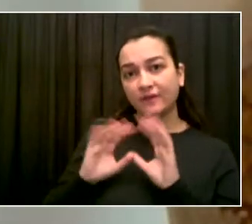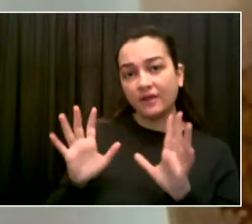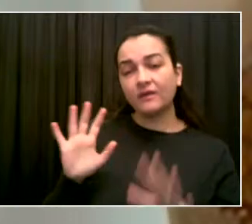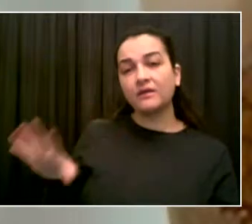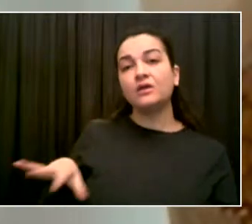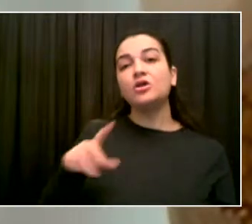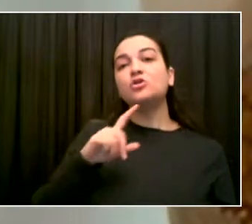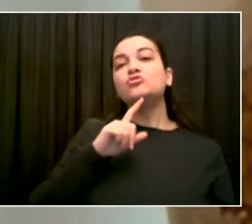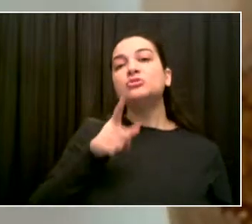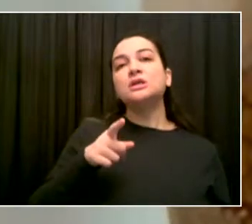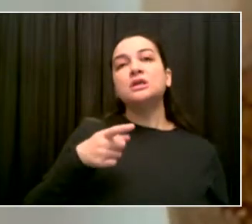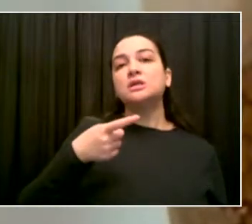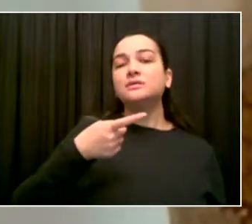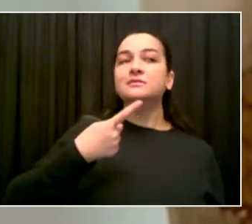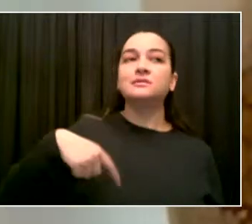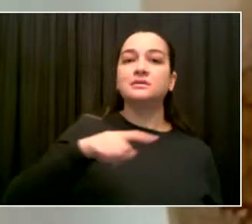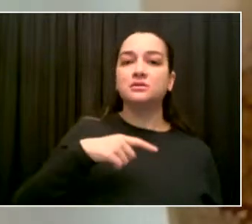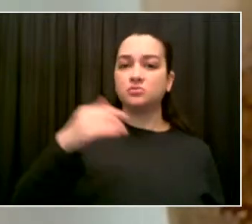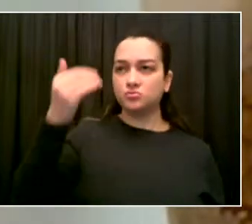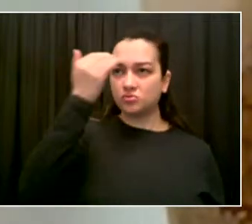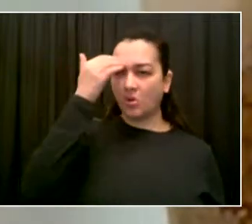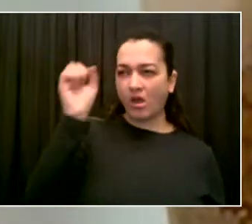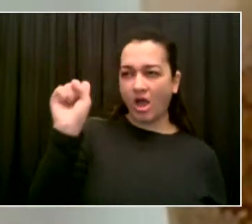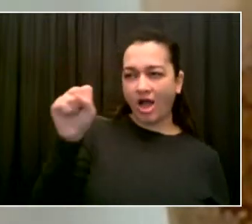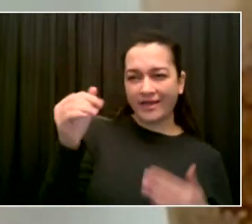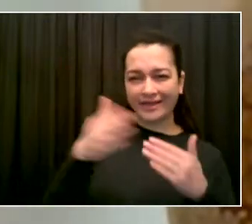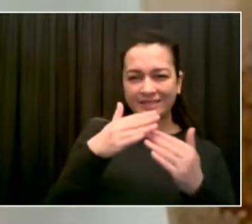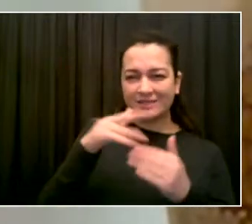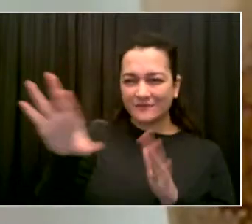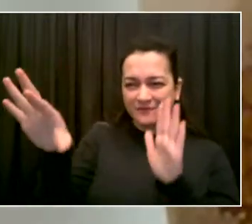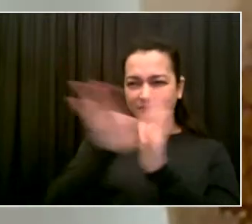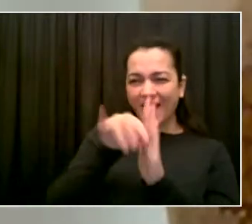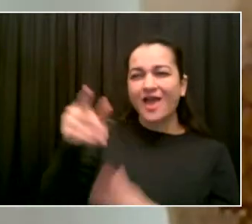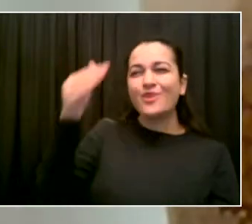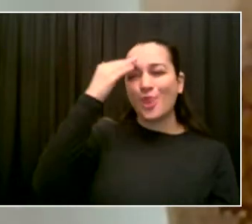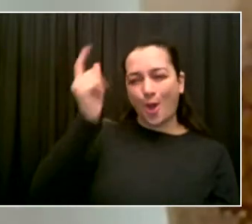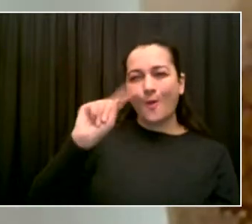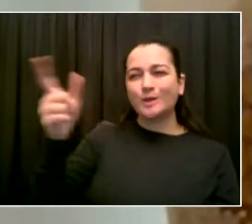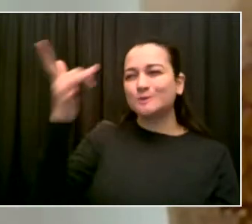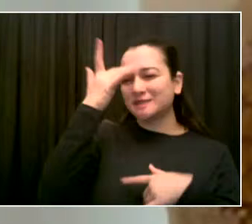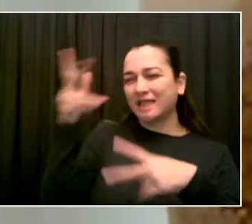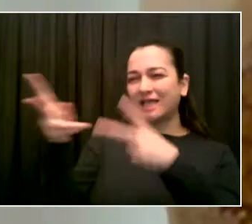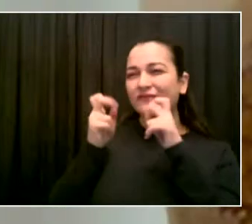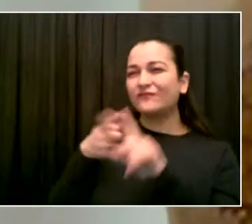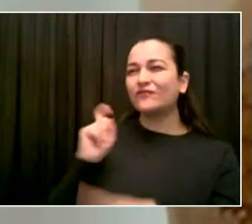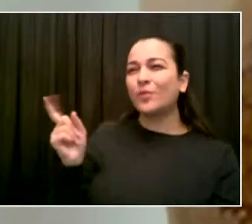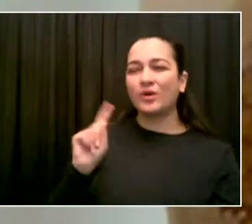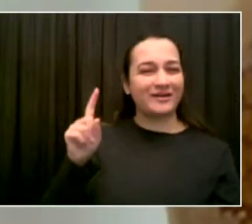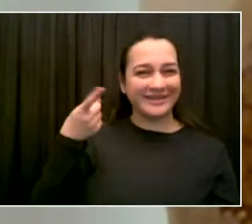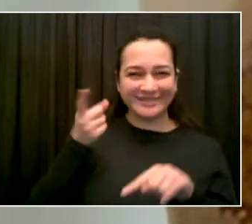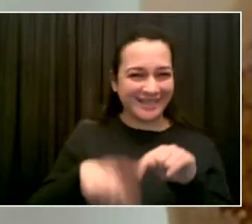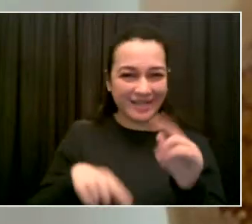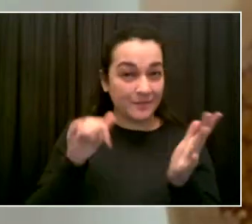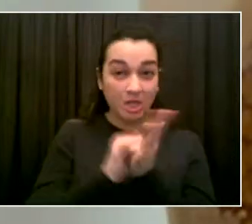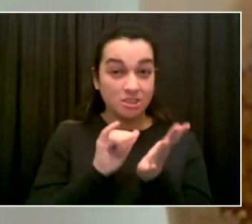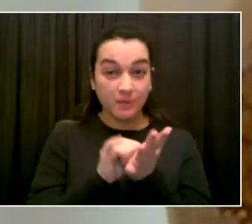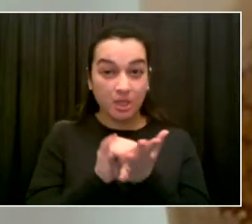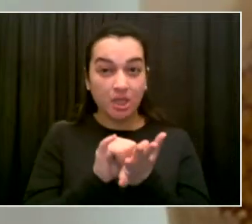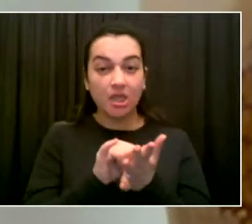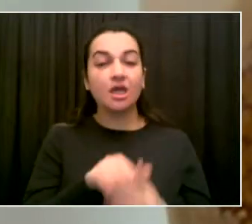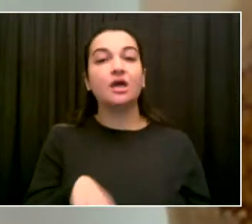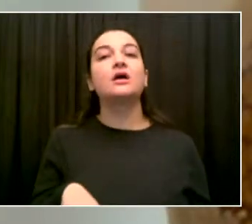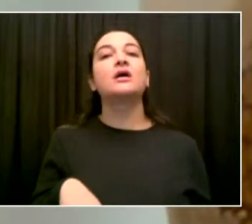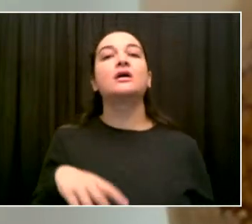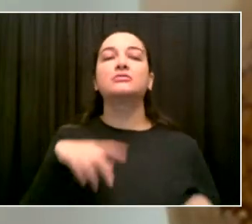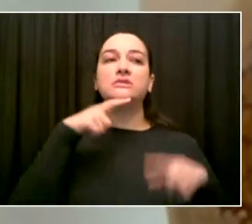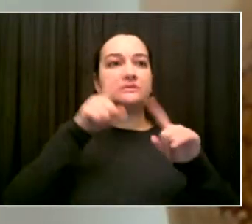as we've mentioned before, it really depends on how we weigh different pieces of evidence. Let's use the example that you gave. If the